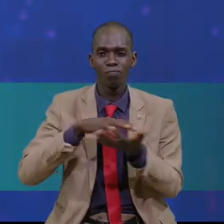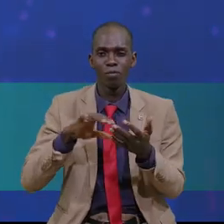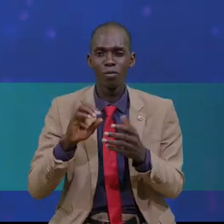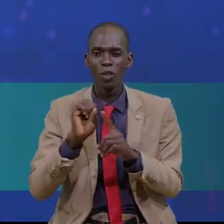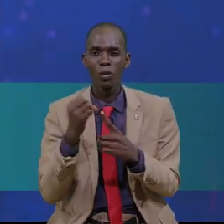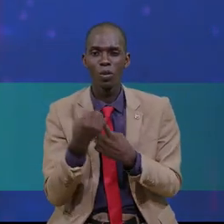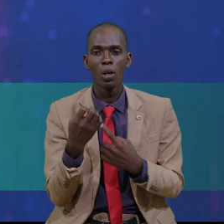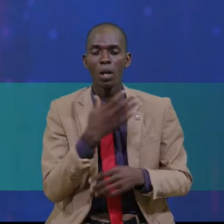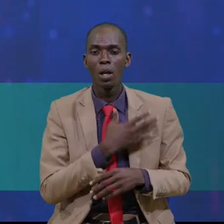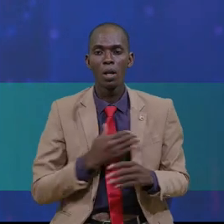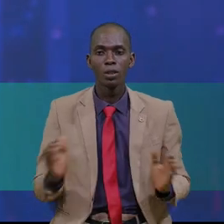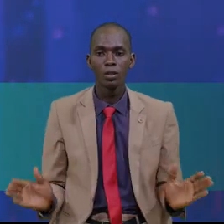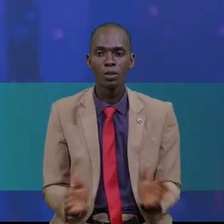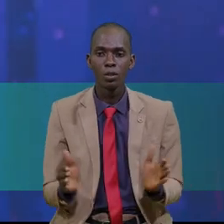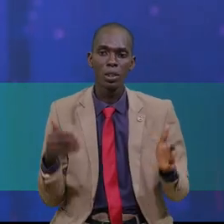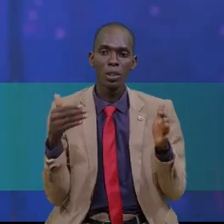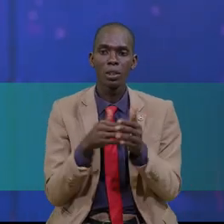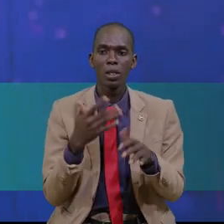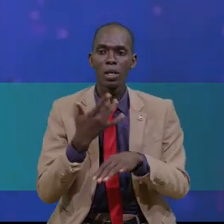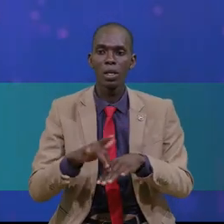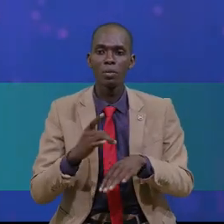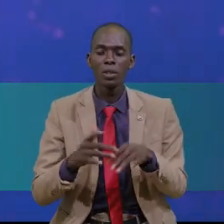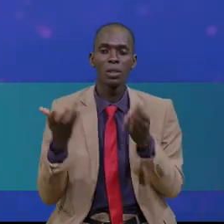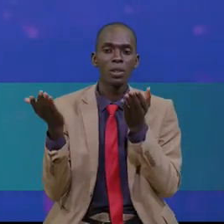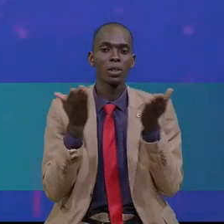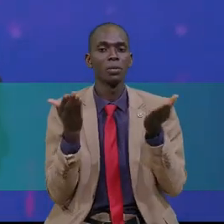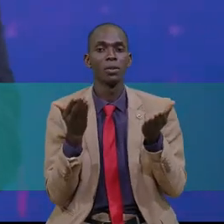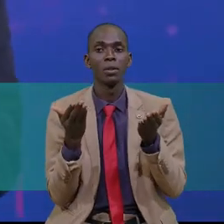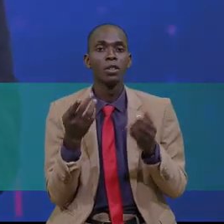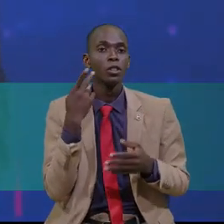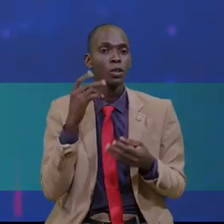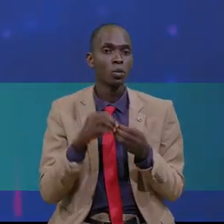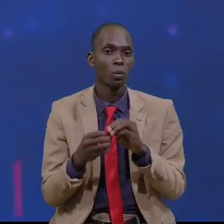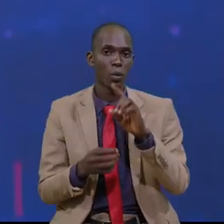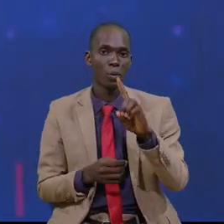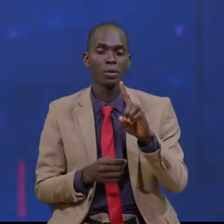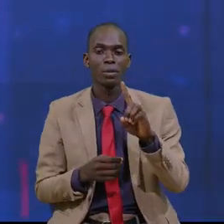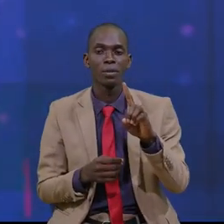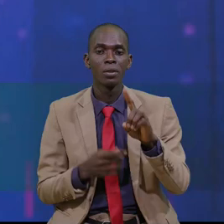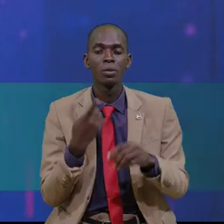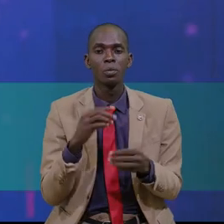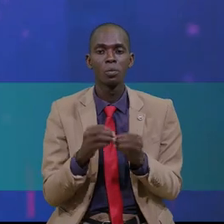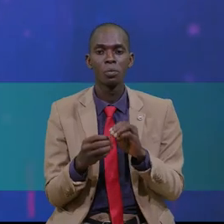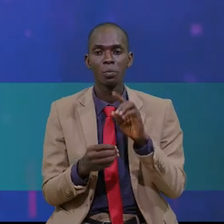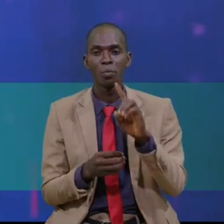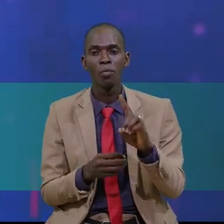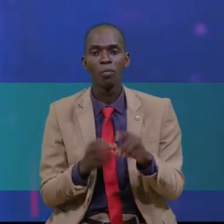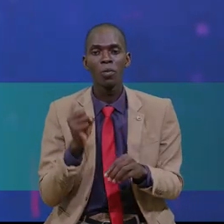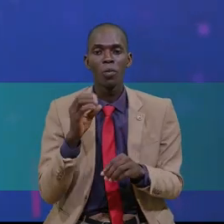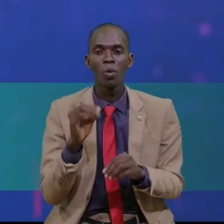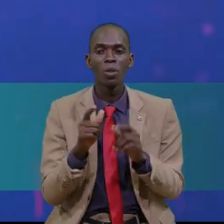exhortation against empty service. Look at number one. Number one is the